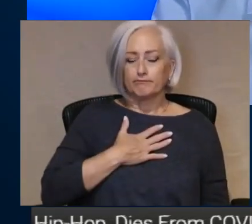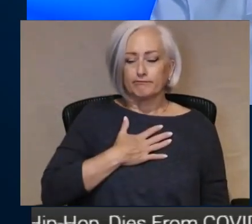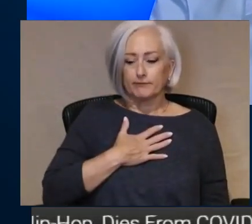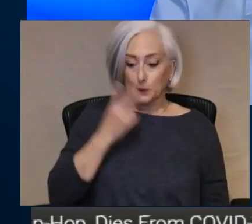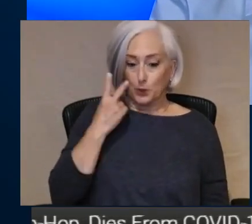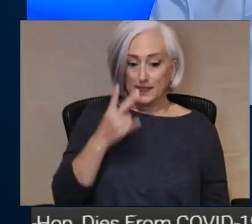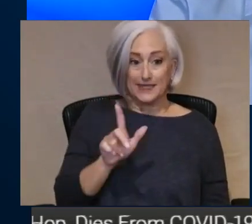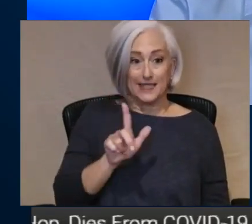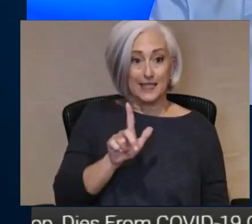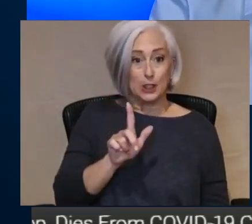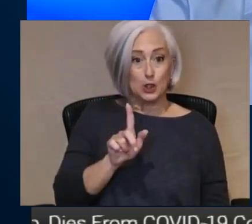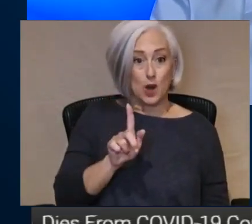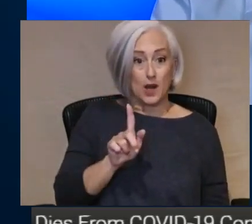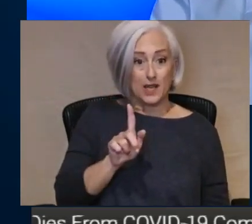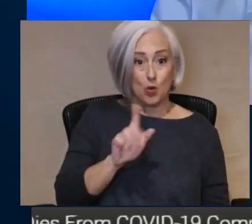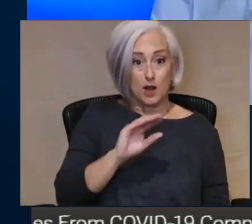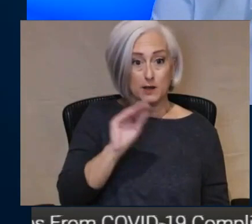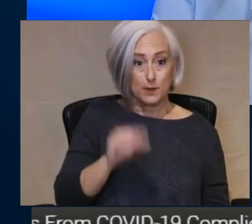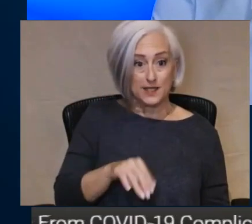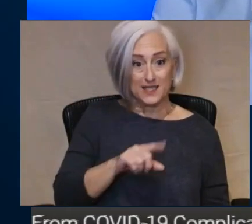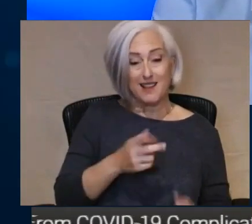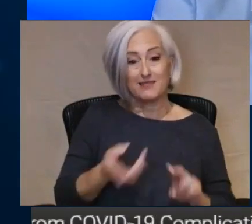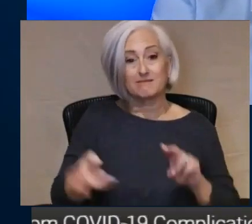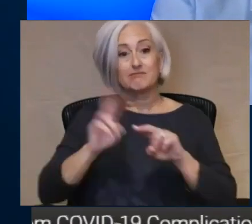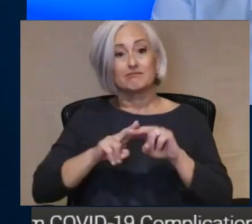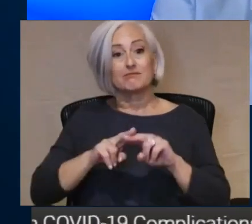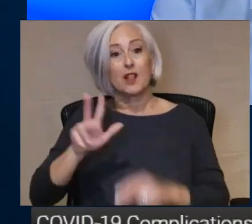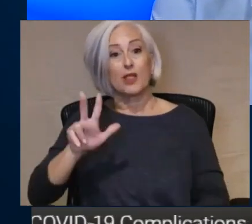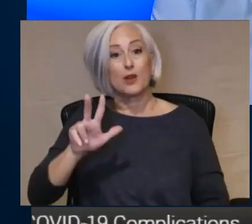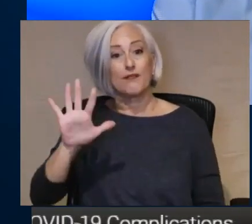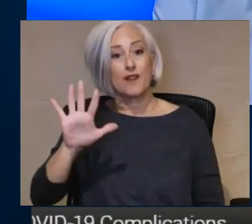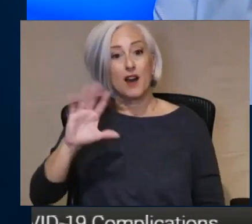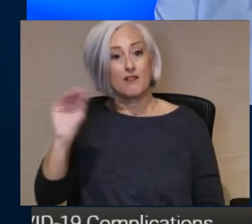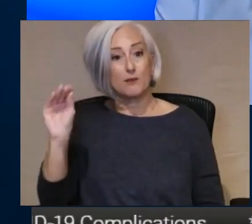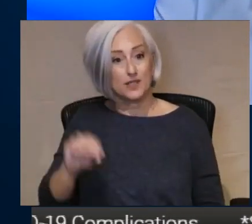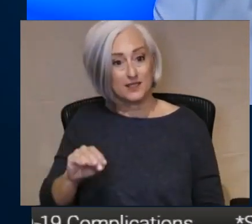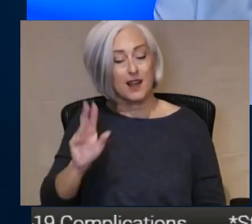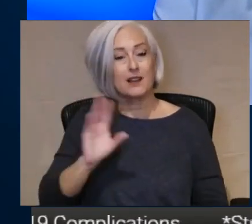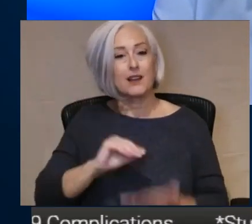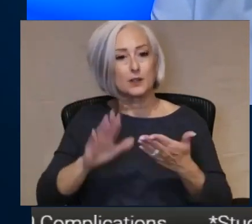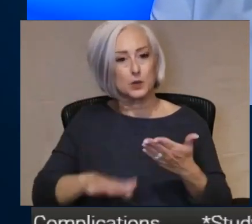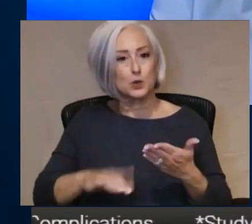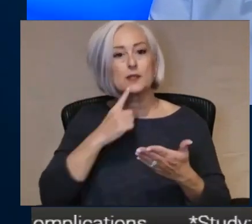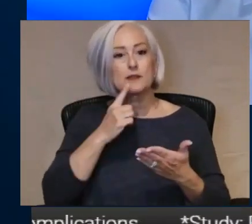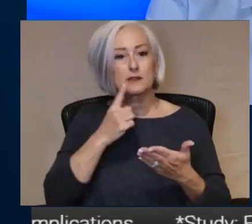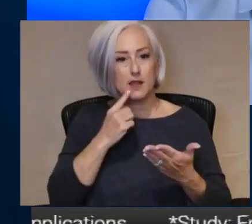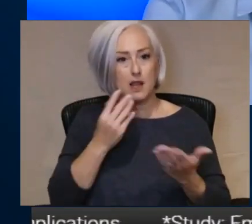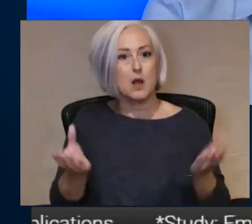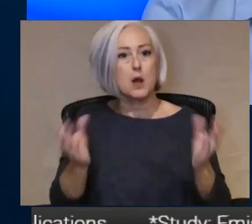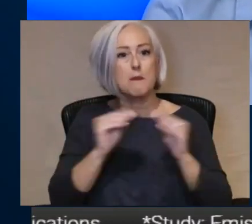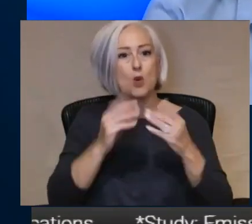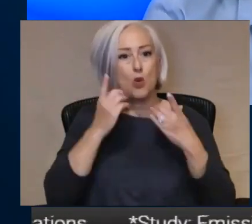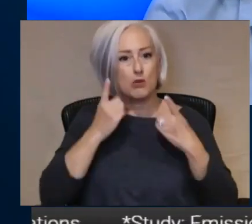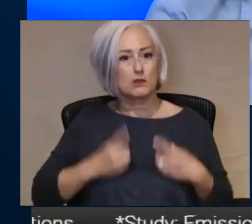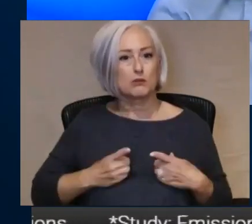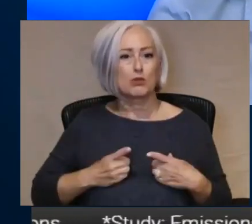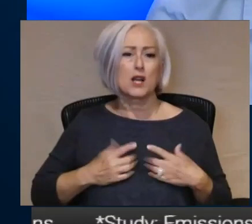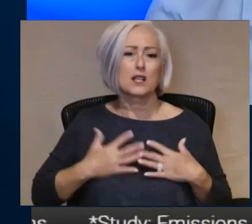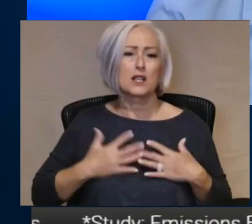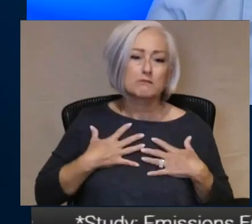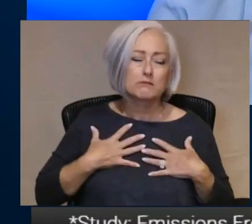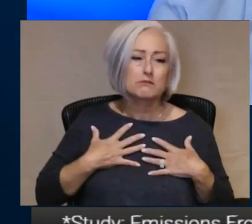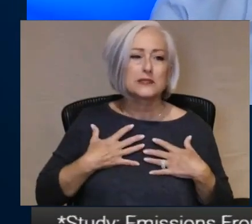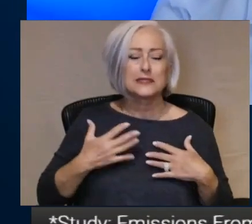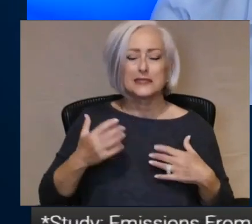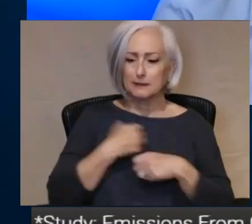21 to 35% are saying that they are more depressed. So that makes me feel a little bit personally uncomfortable. So what do we